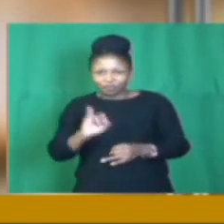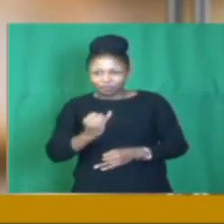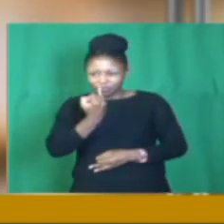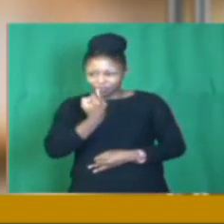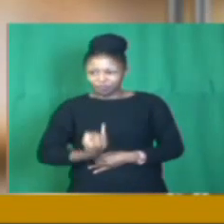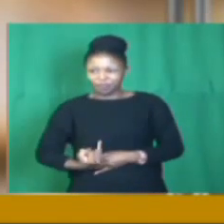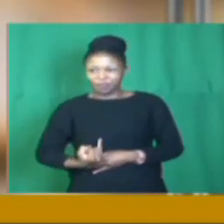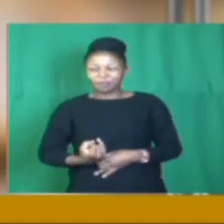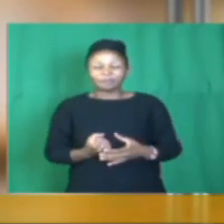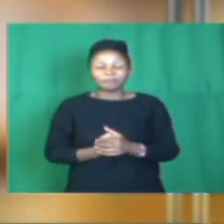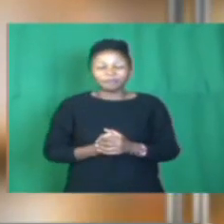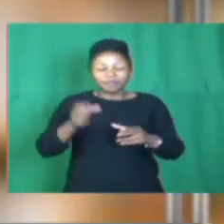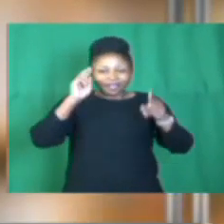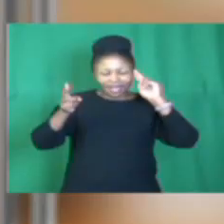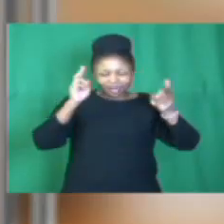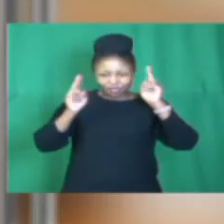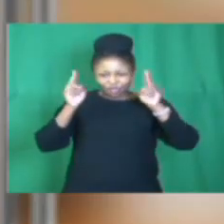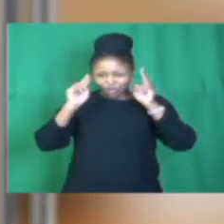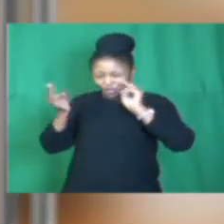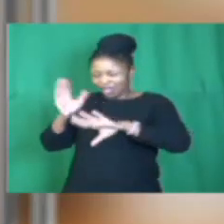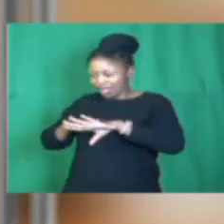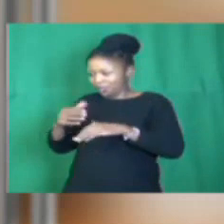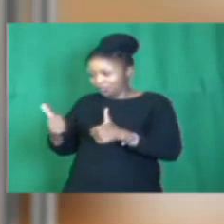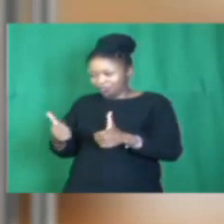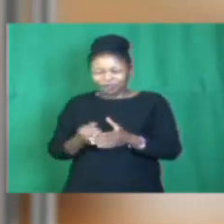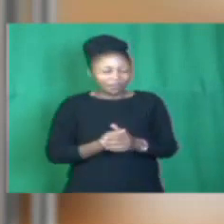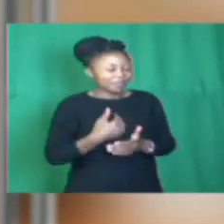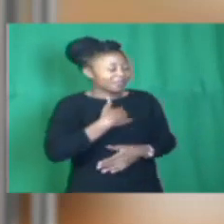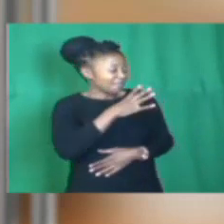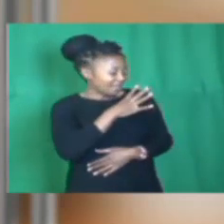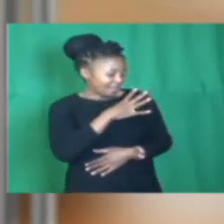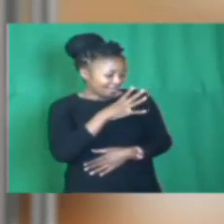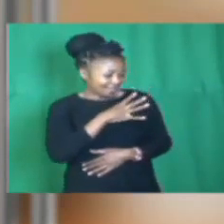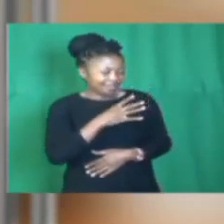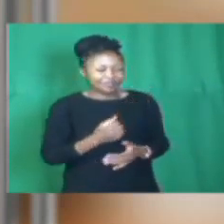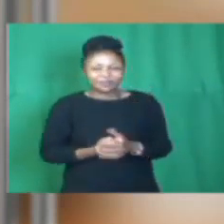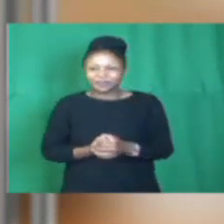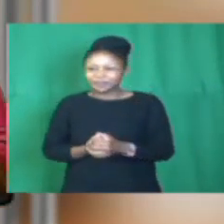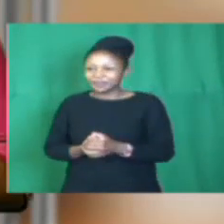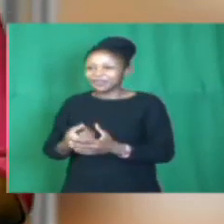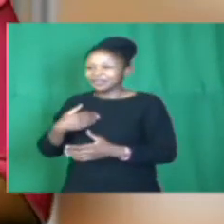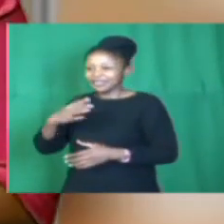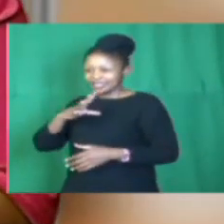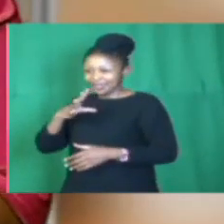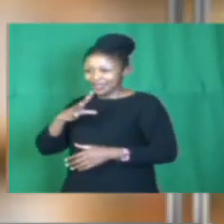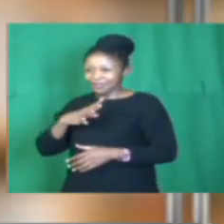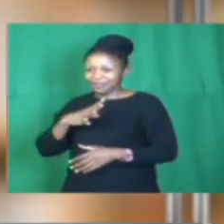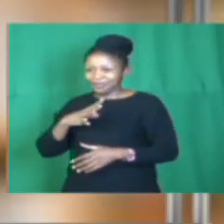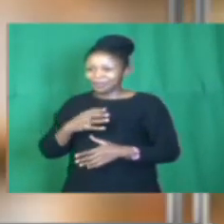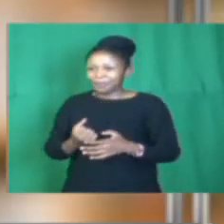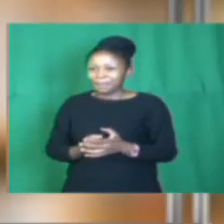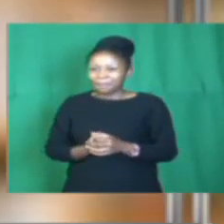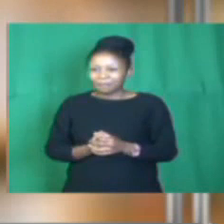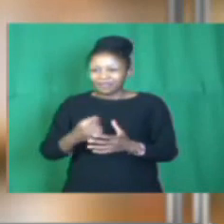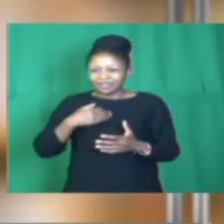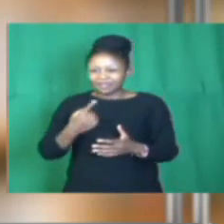how are you doing this afternoon? I'm doing great, Nogwazi. Thank you for asking. How are you feeling? I'm doing great, thank you. Can you